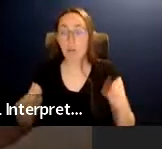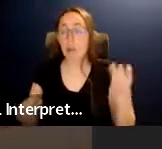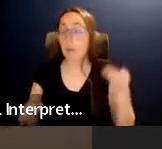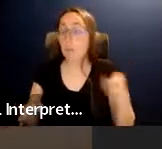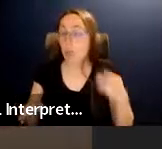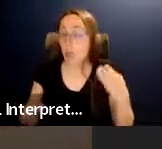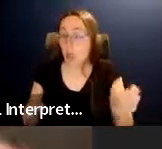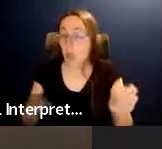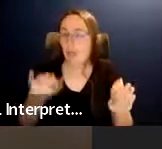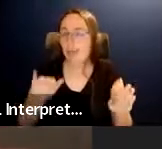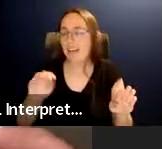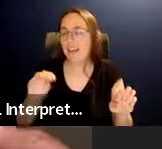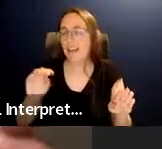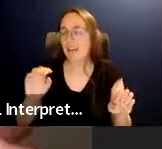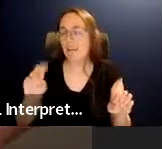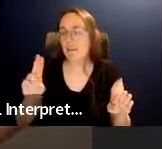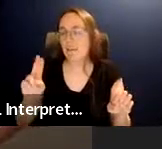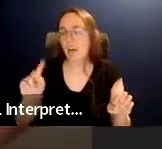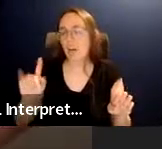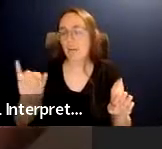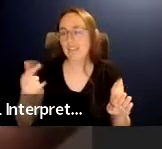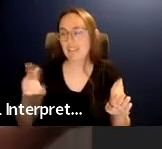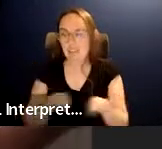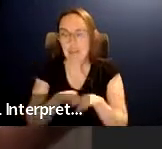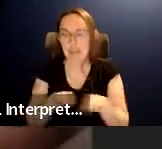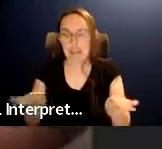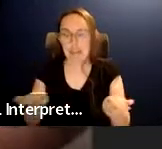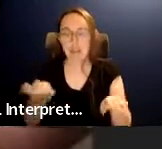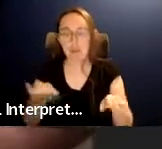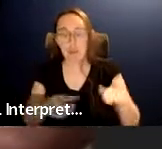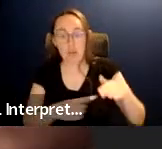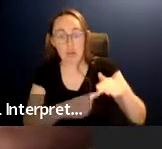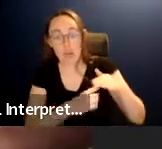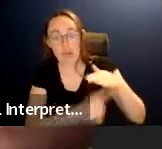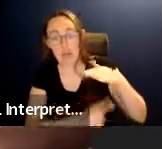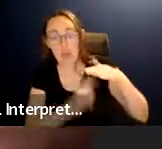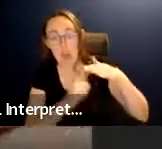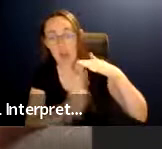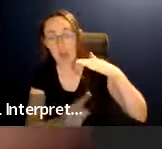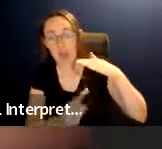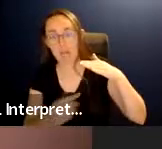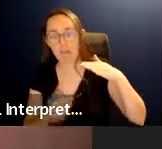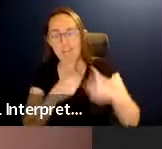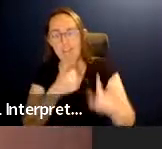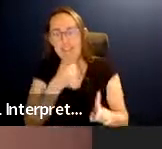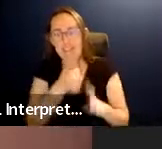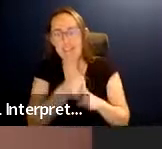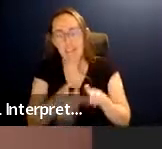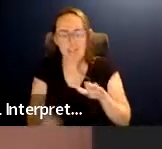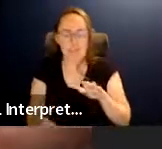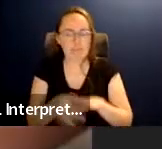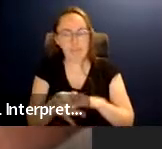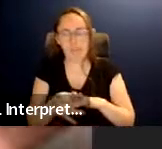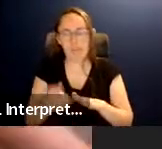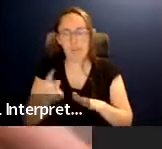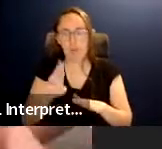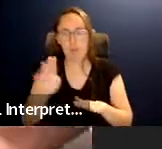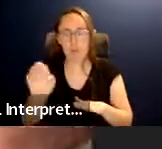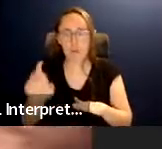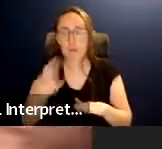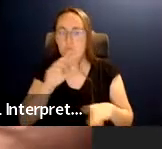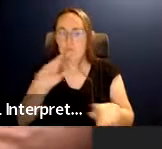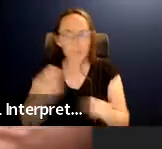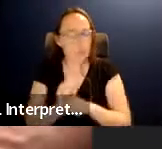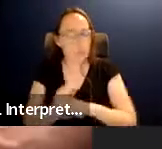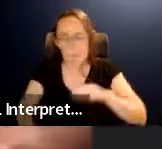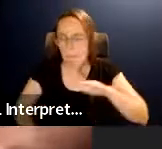mounting base. And on the bottom of the mounting base is this self-adhesive rubber that really grips onto the surface